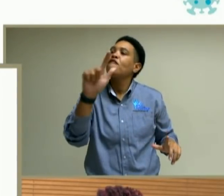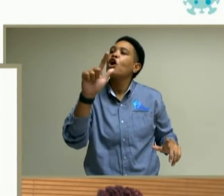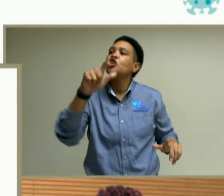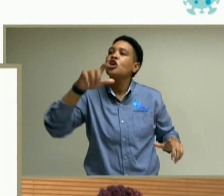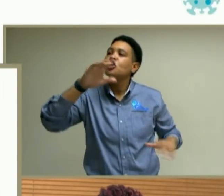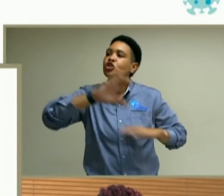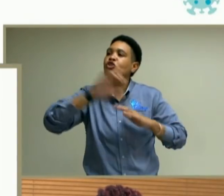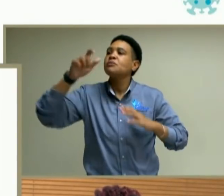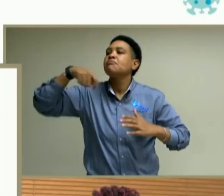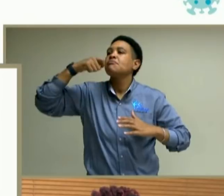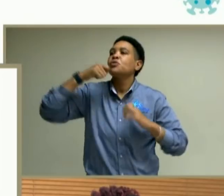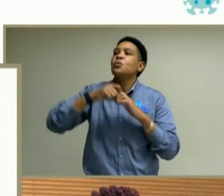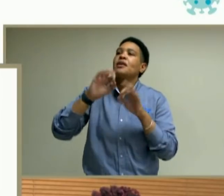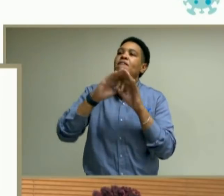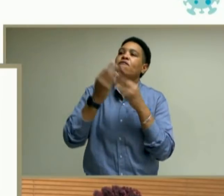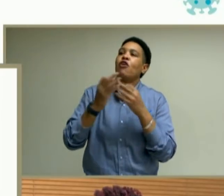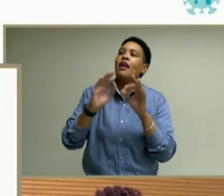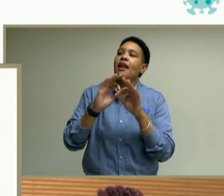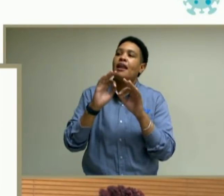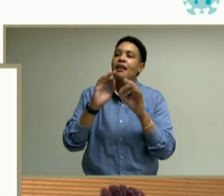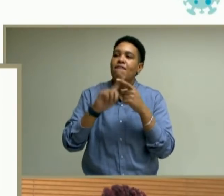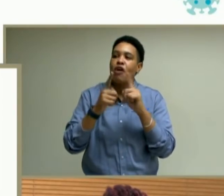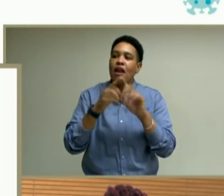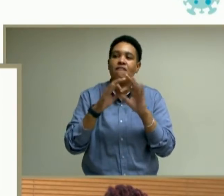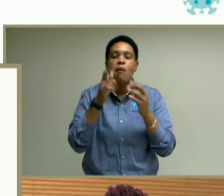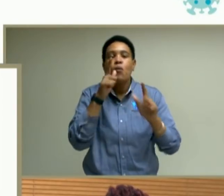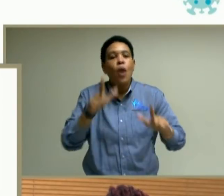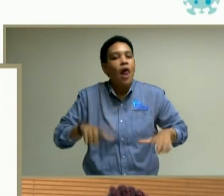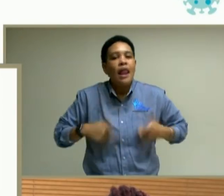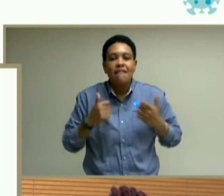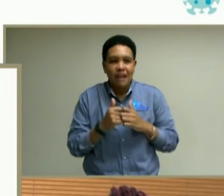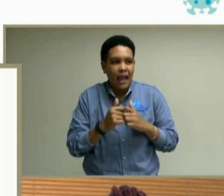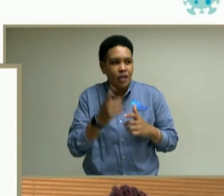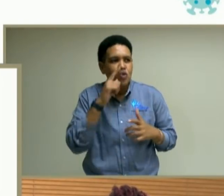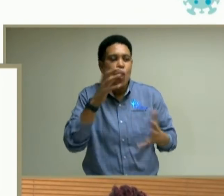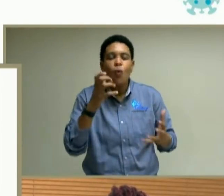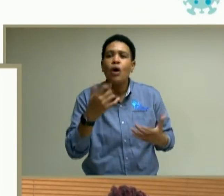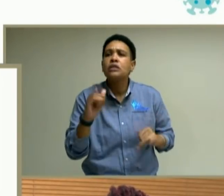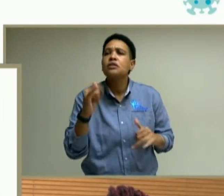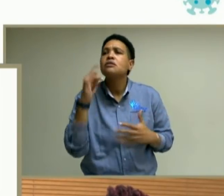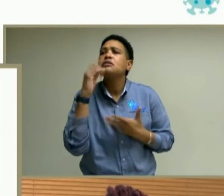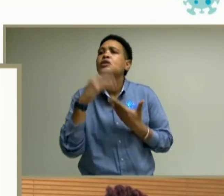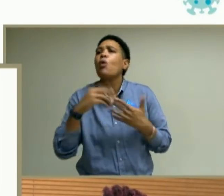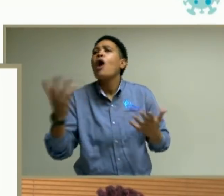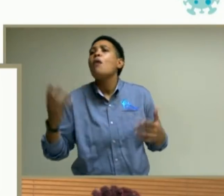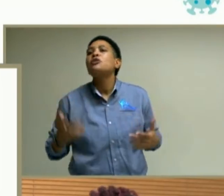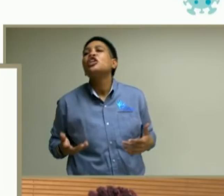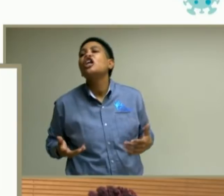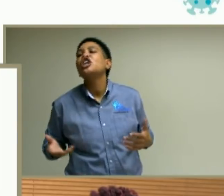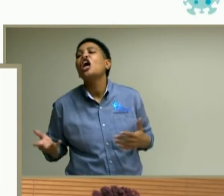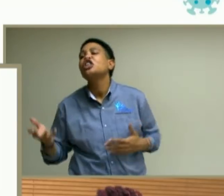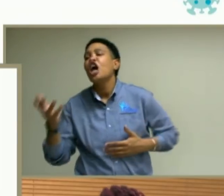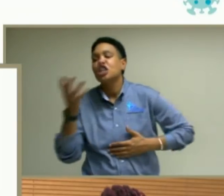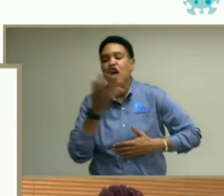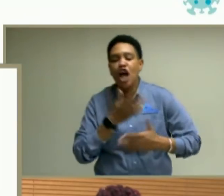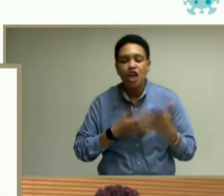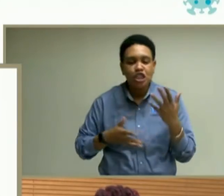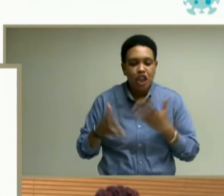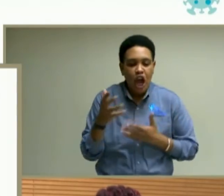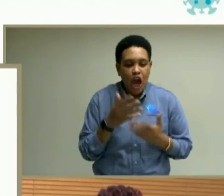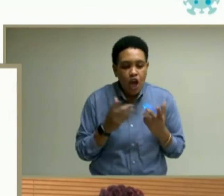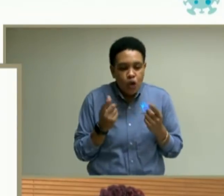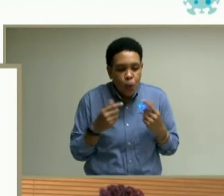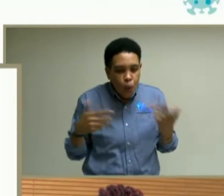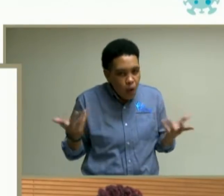and family who don't live within your household. So you want to be able to still engage and to interact socially. Let's do it